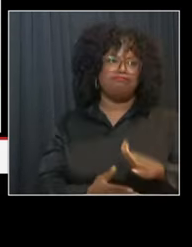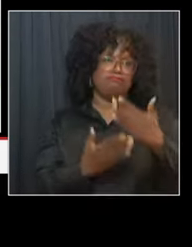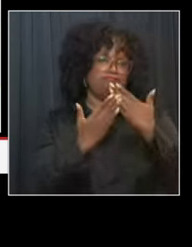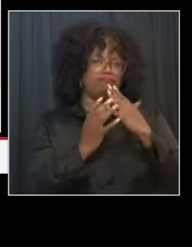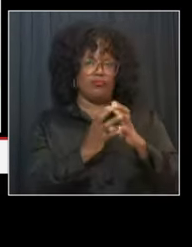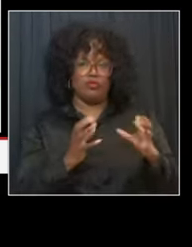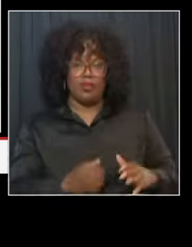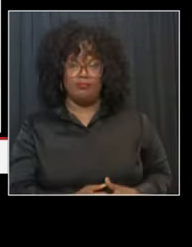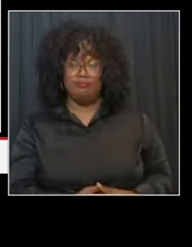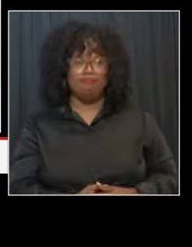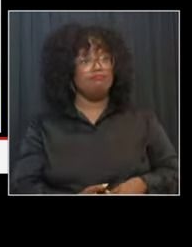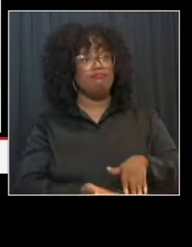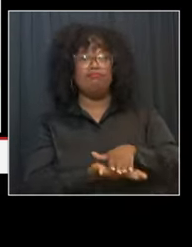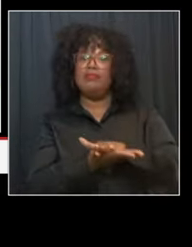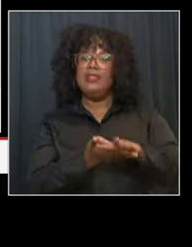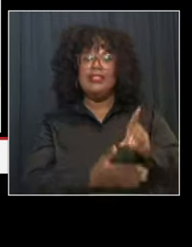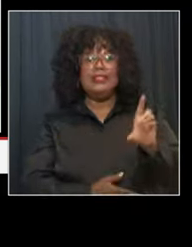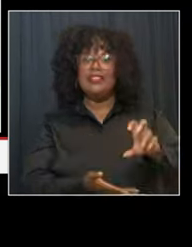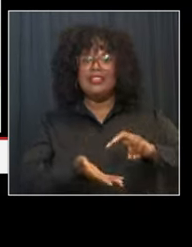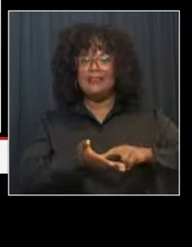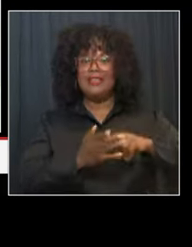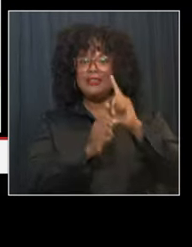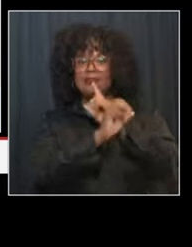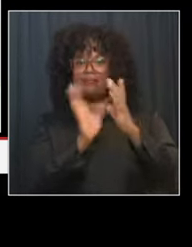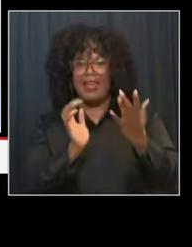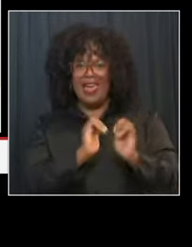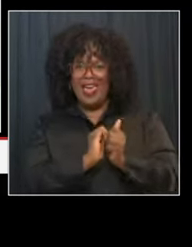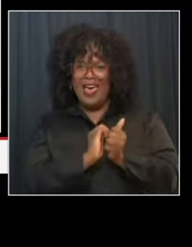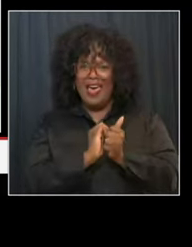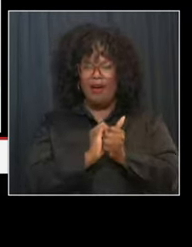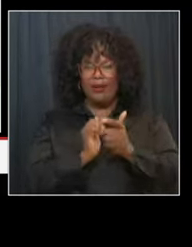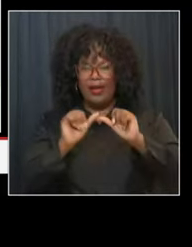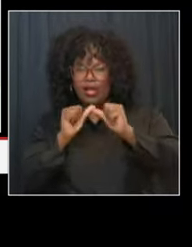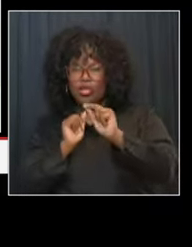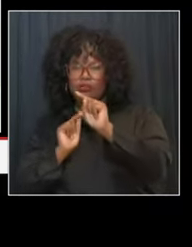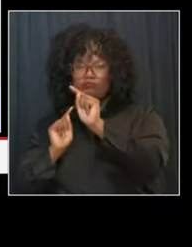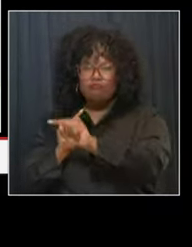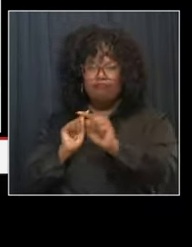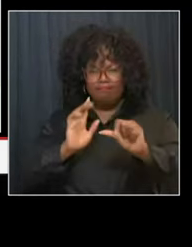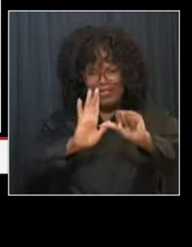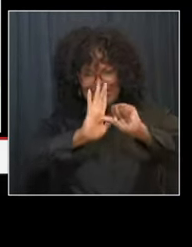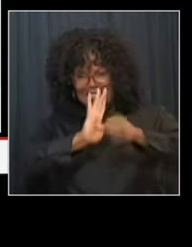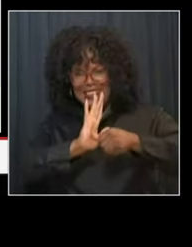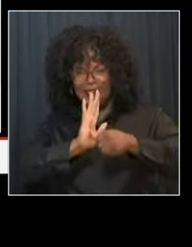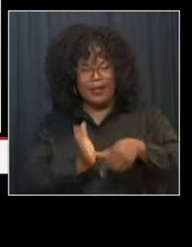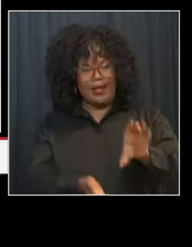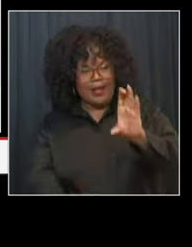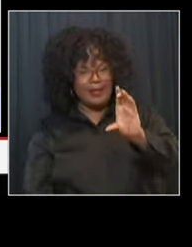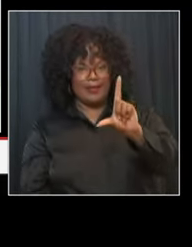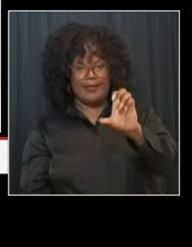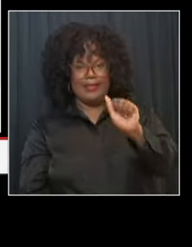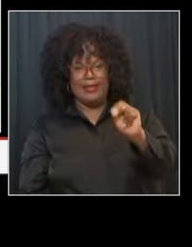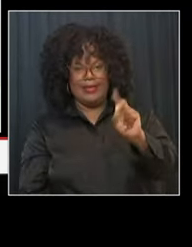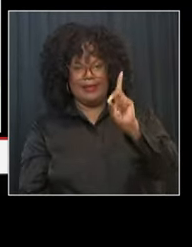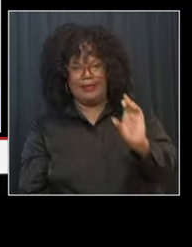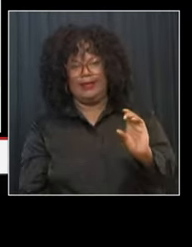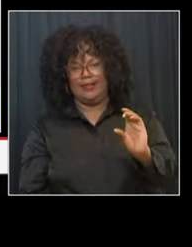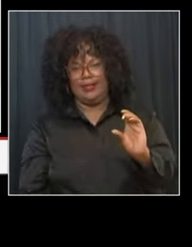in maintaining a clean and beautiful district. I'm going to highlight 2 investments that Mayor Bowser has made,